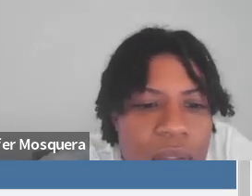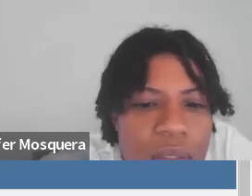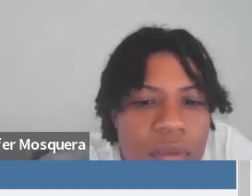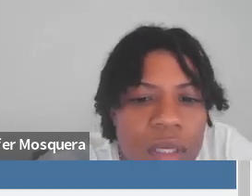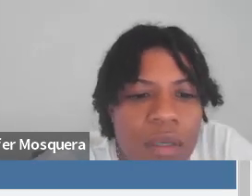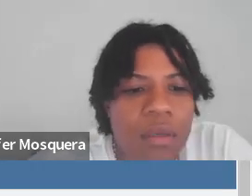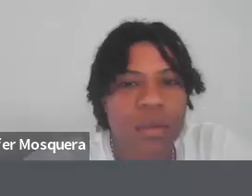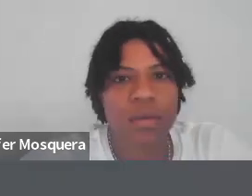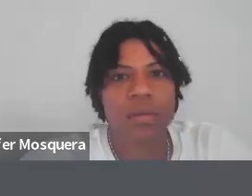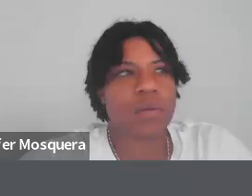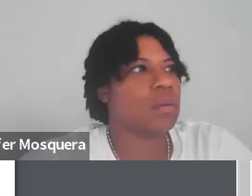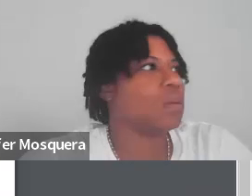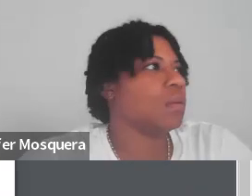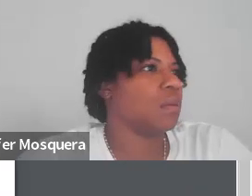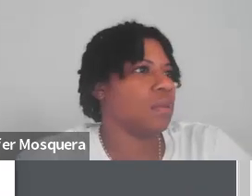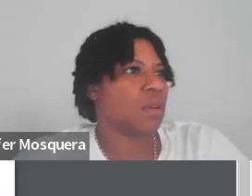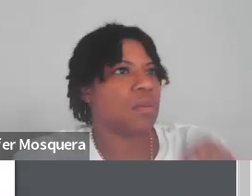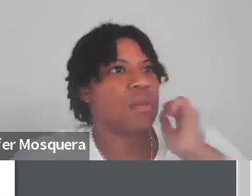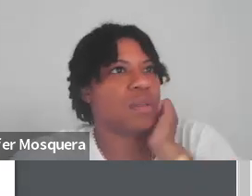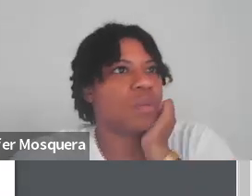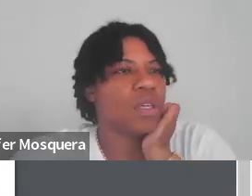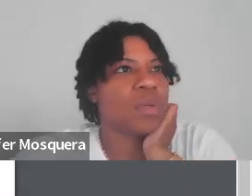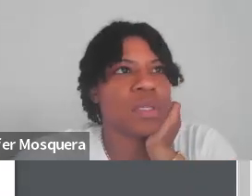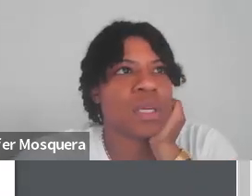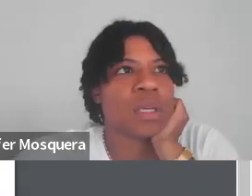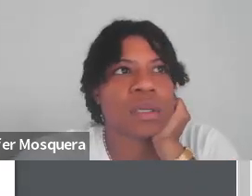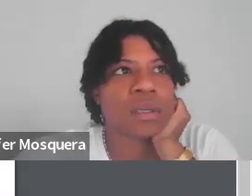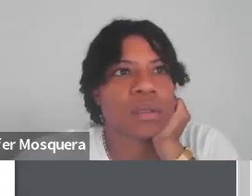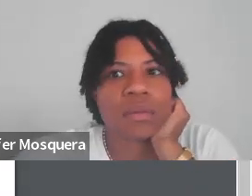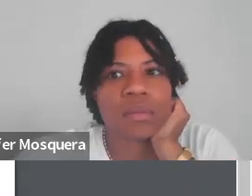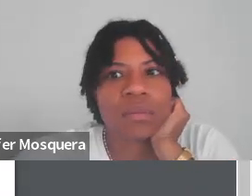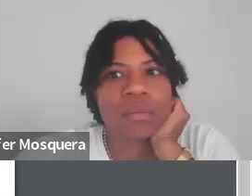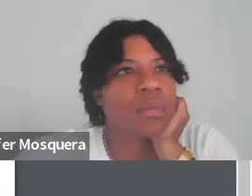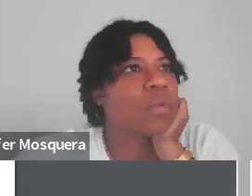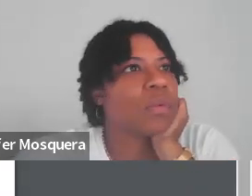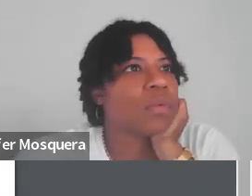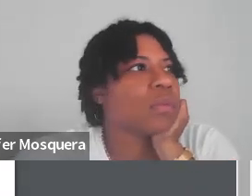Okay, this is it right here. So this is what you would see.